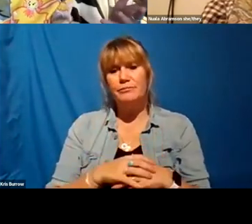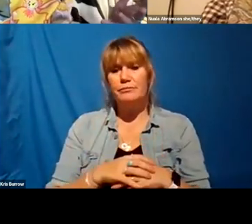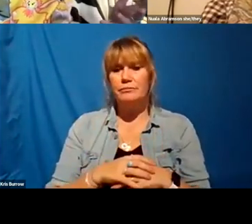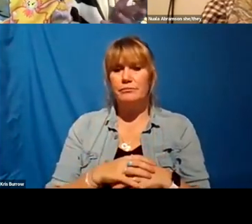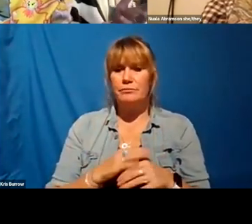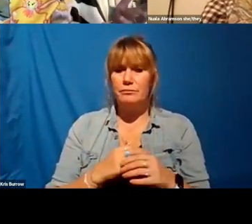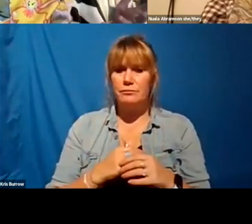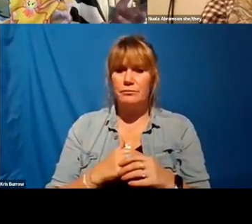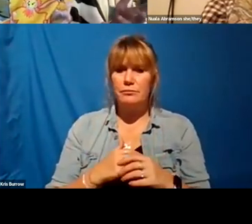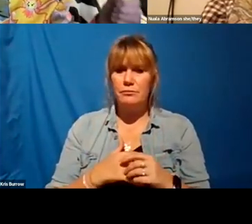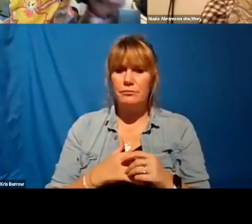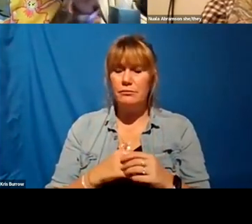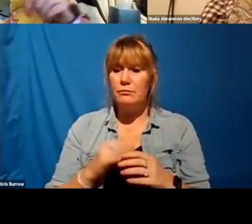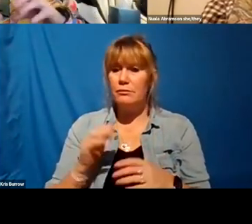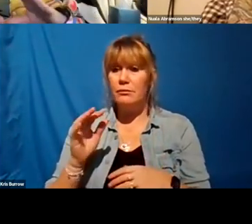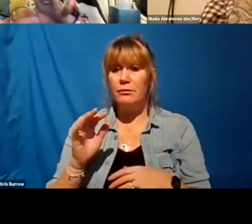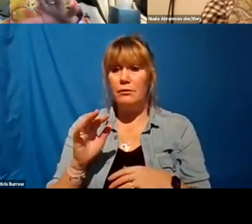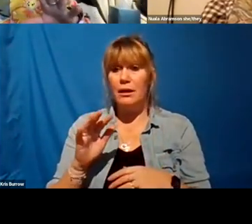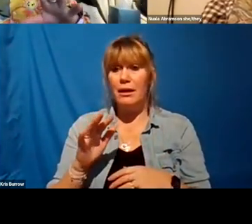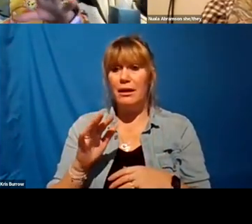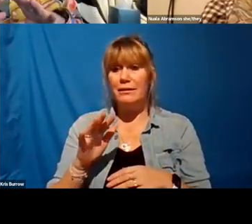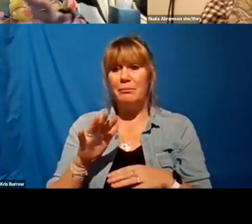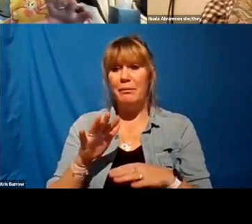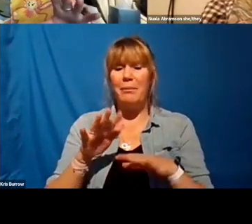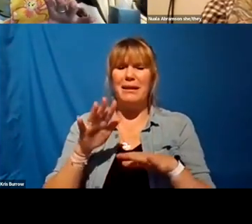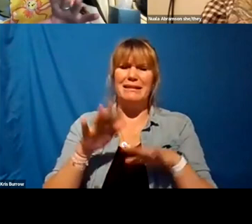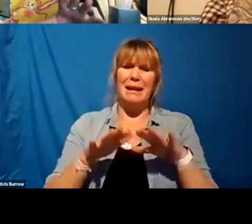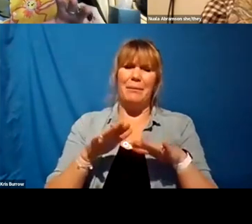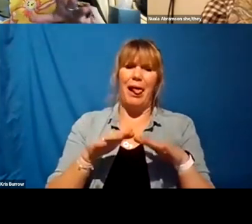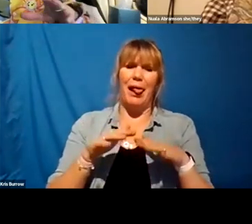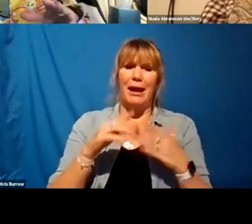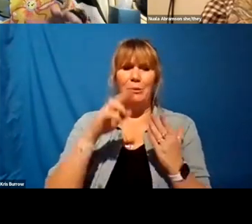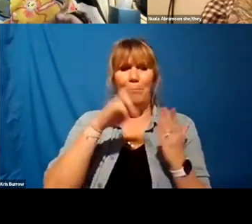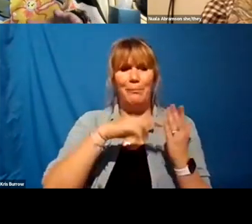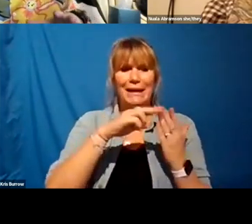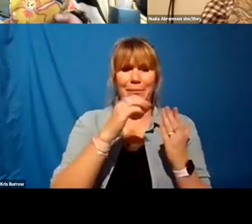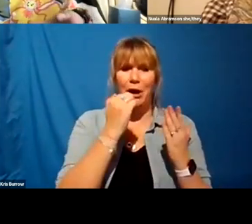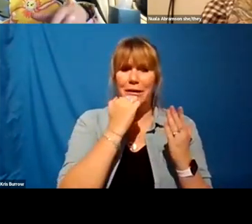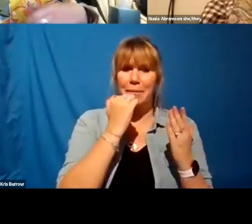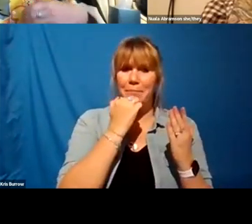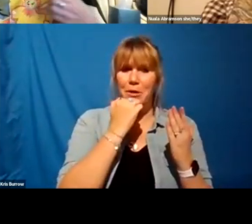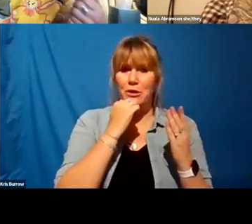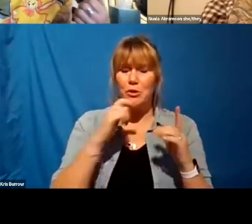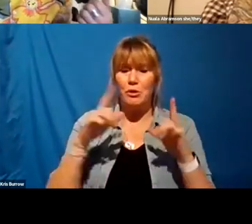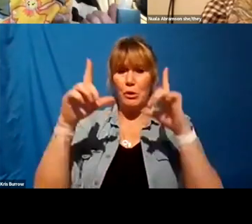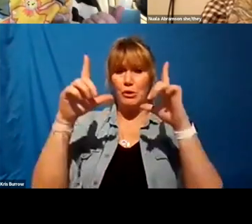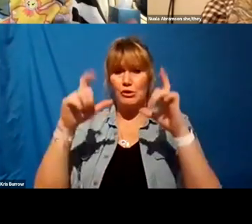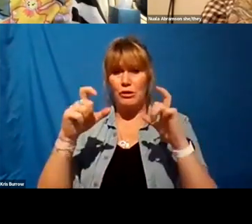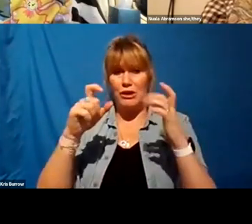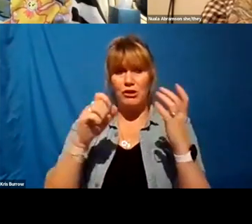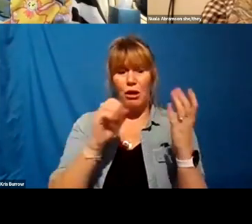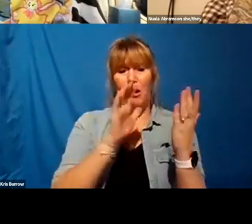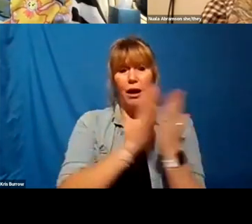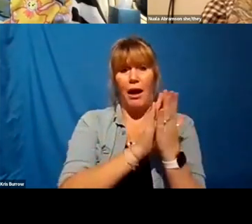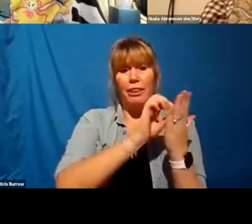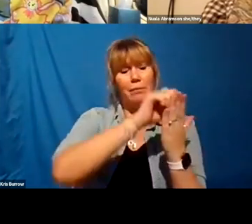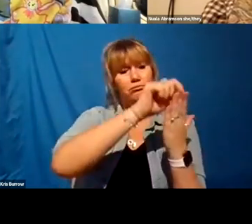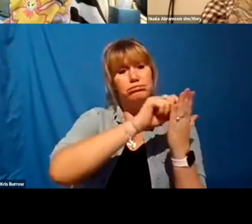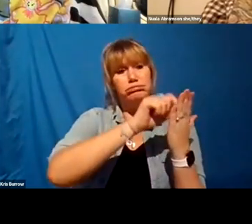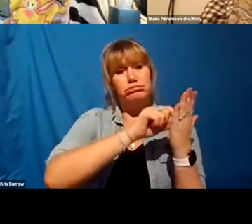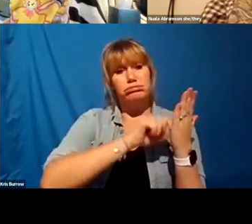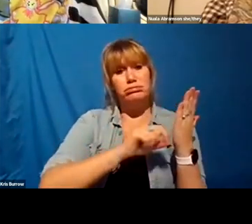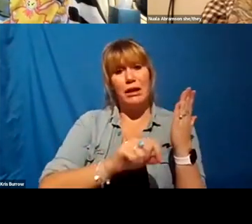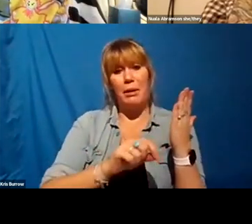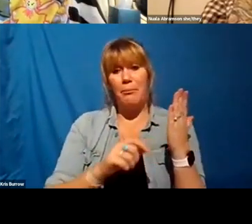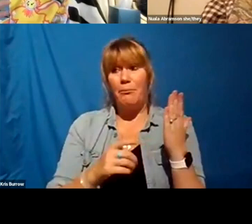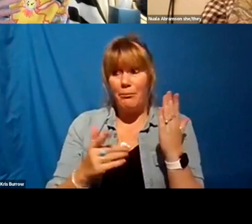might be painting by numbers, taking a screenshot and using the tracing paper, you just don't know. But at least everybody wants to do it, and